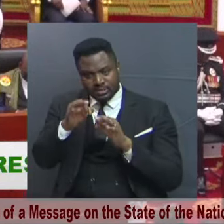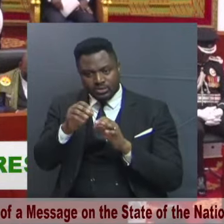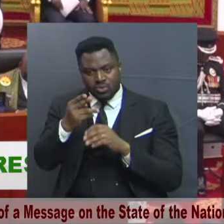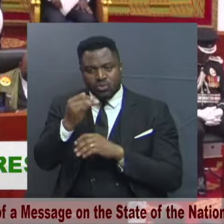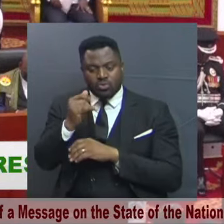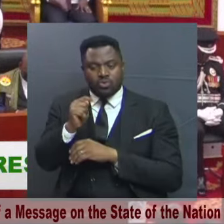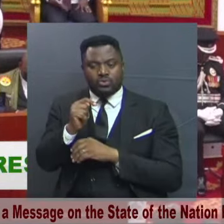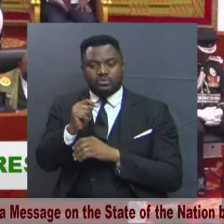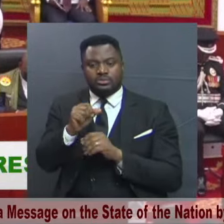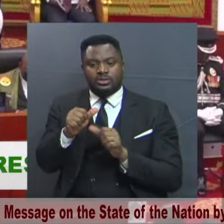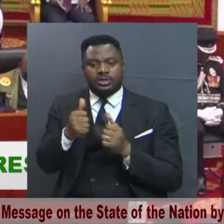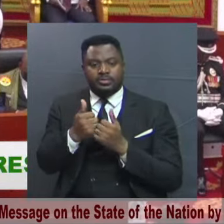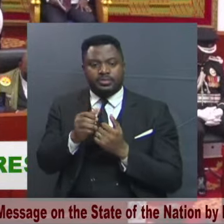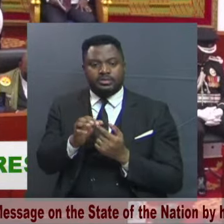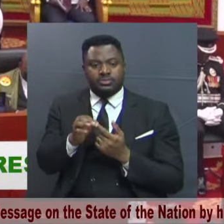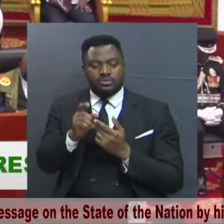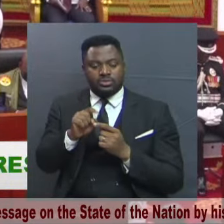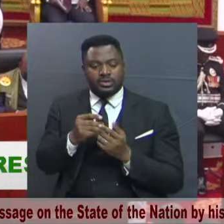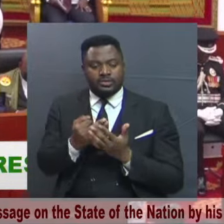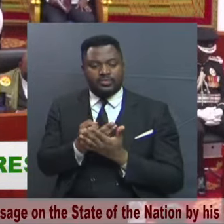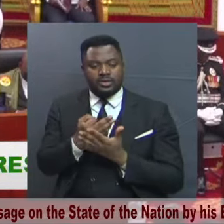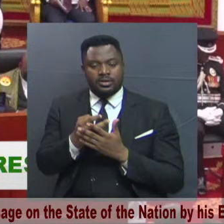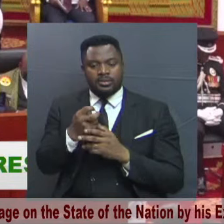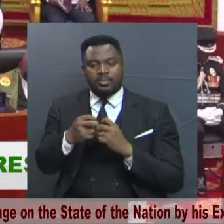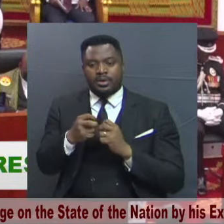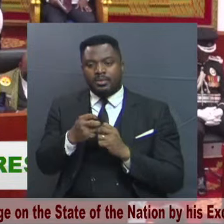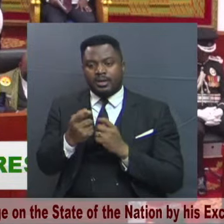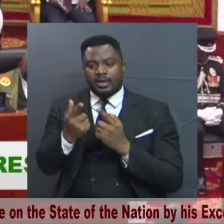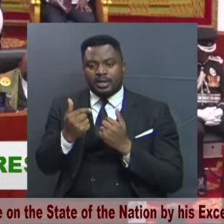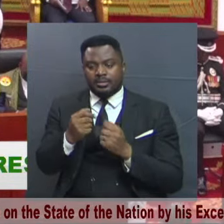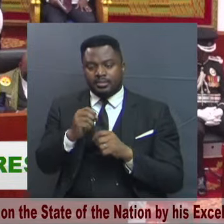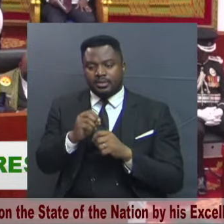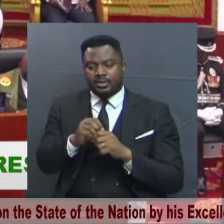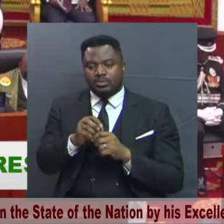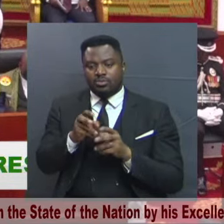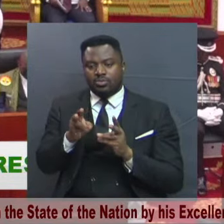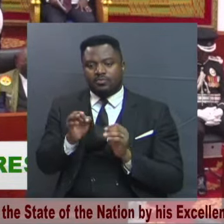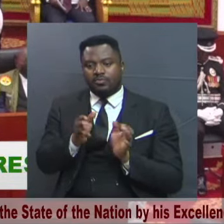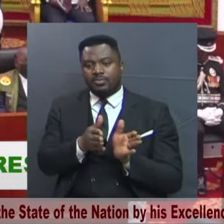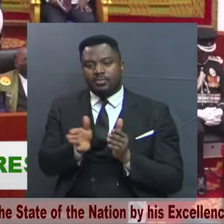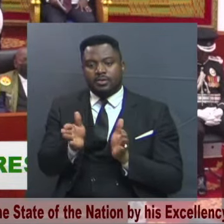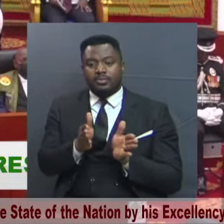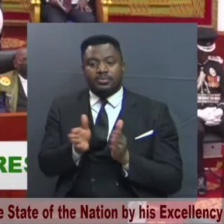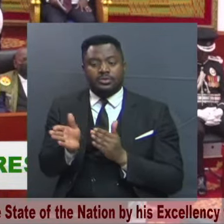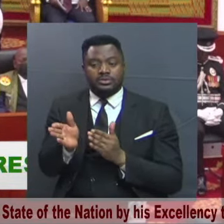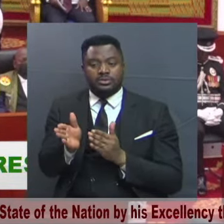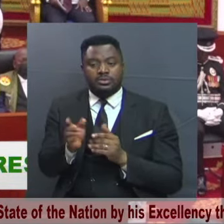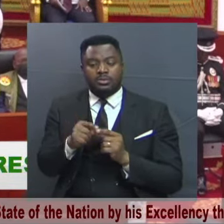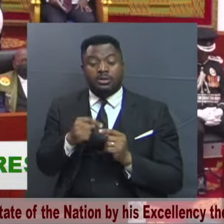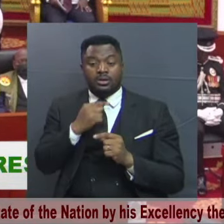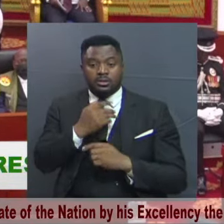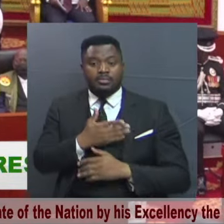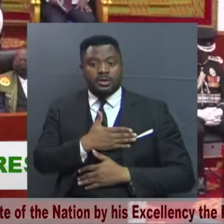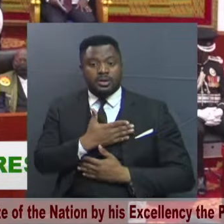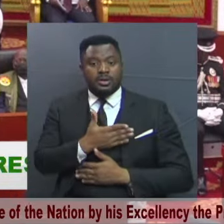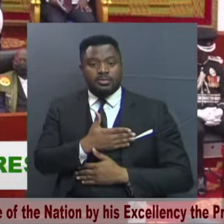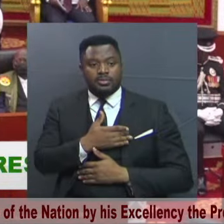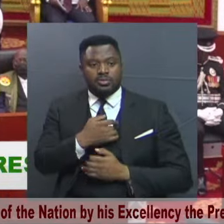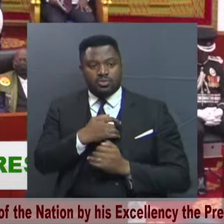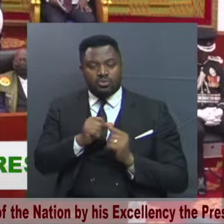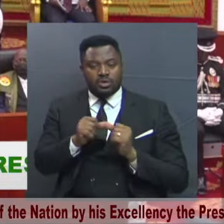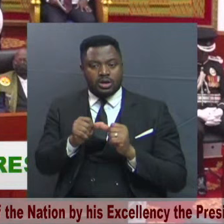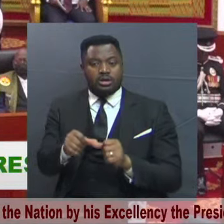games especially when our financial problem came in the midst of the preparations but I am glad we went